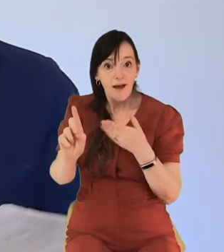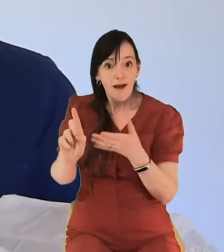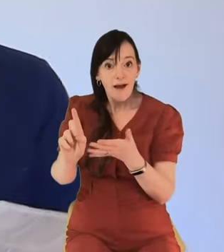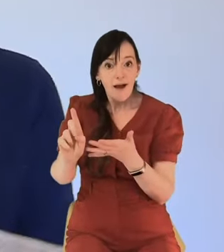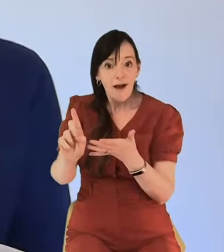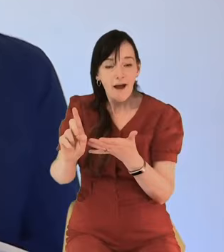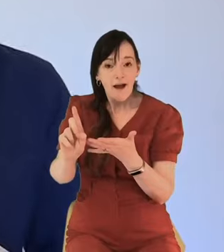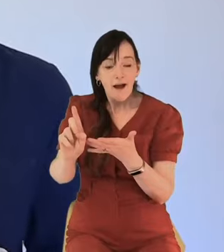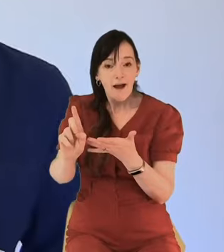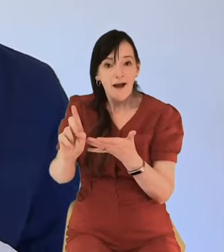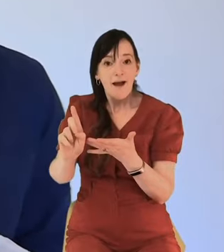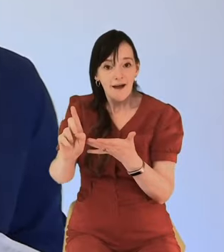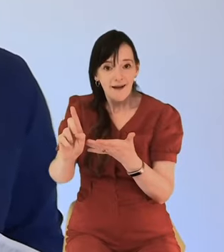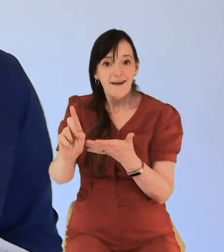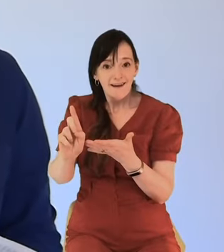to share in it.